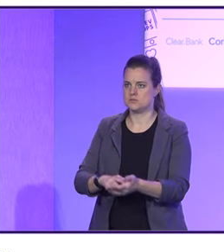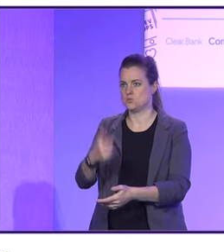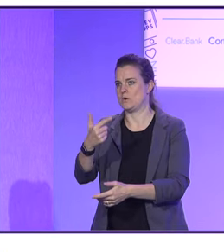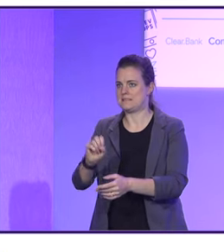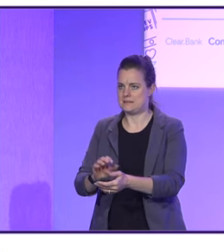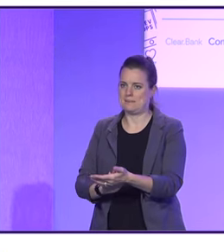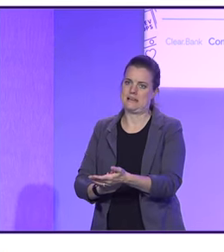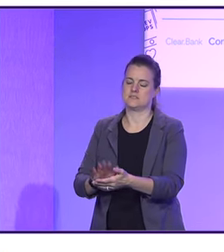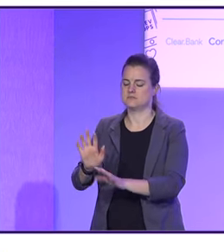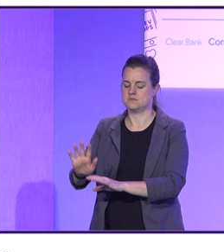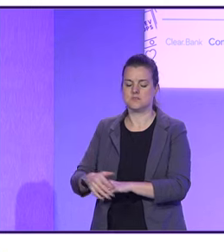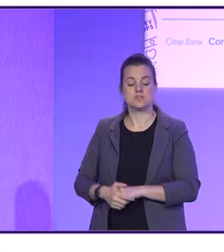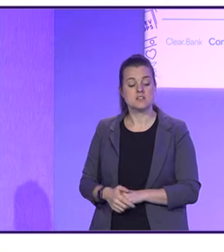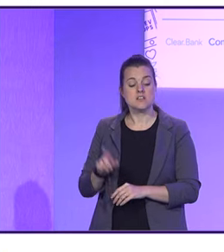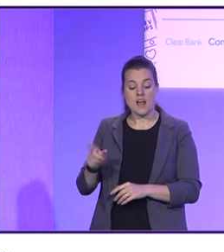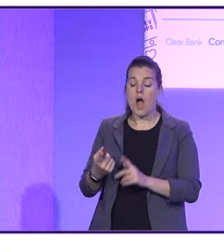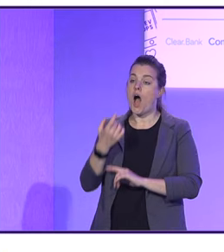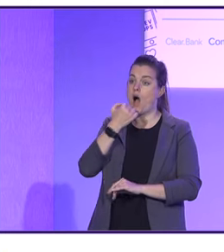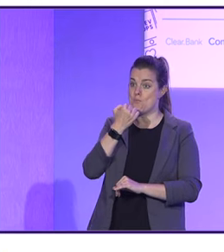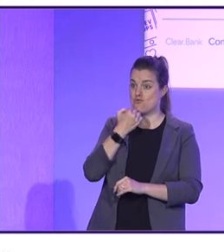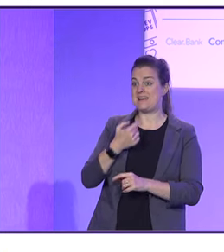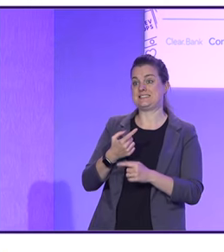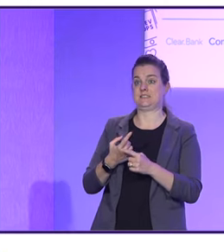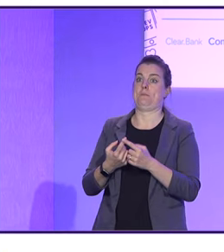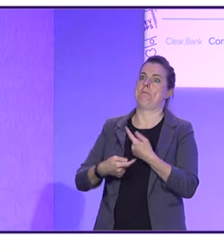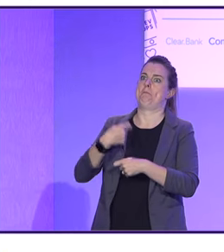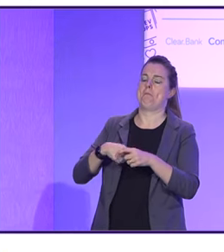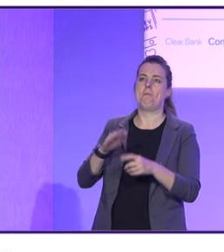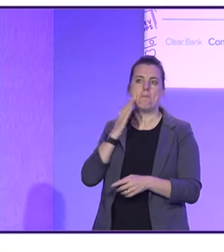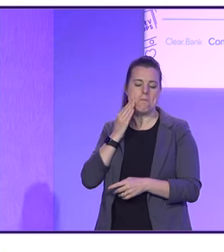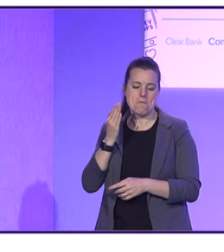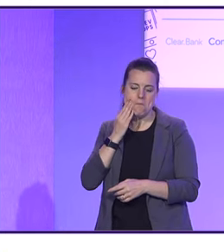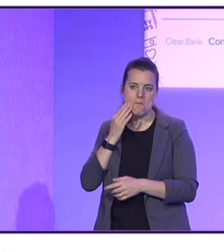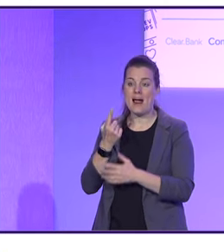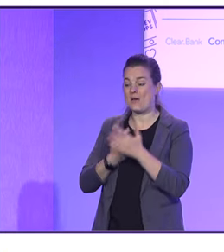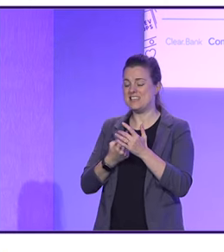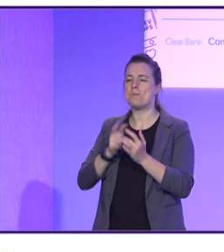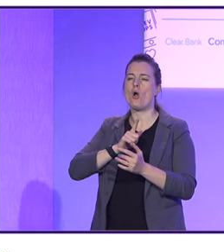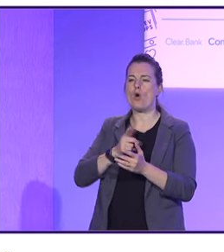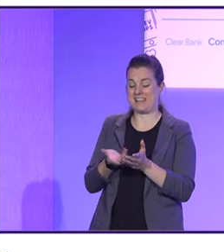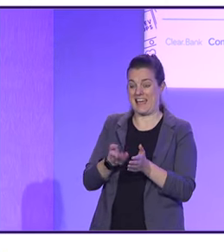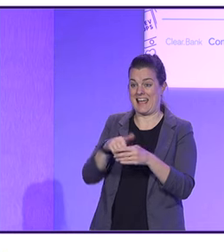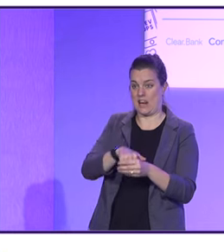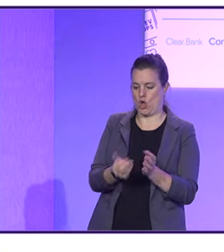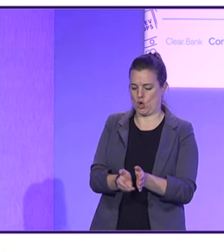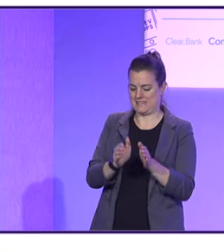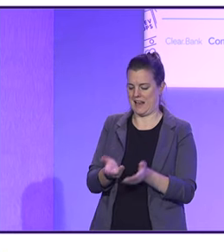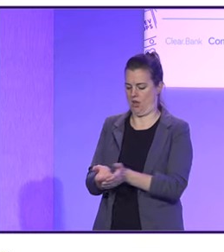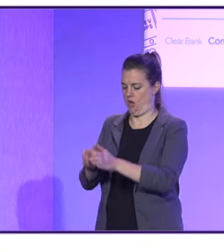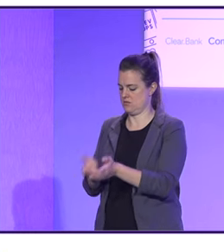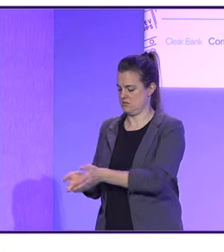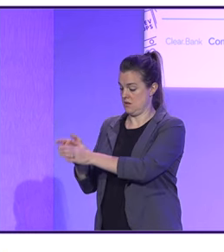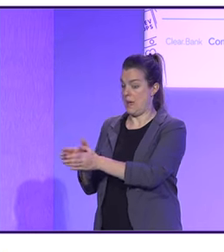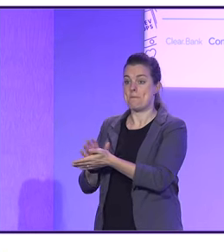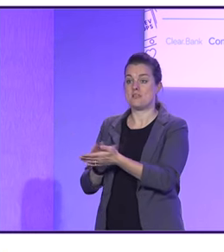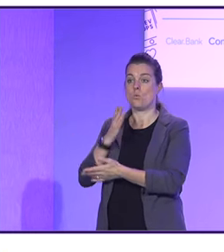now much, much easier. Each individual app is bundled with its dependencies because it's in a container. And so when we need to upgrade something, we can do